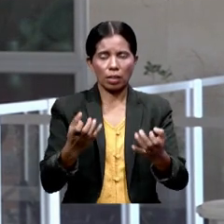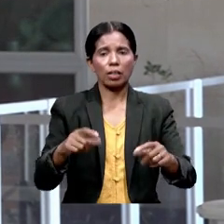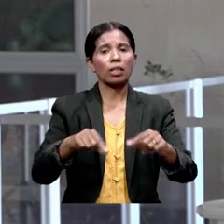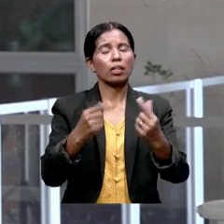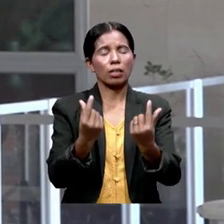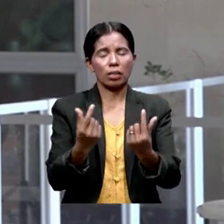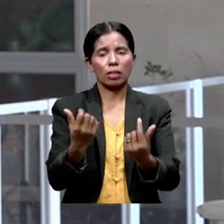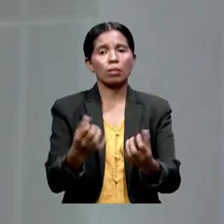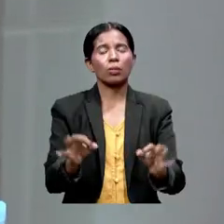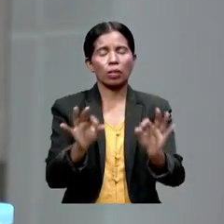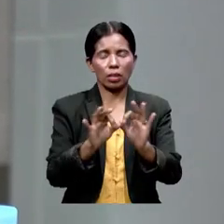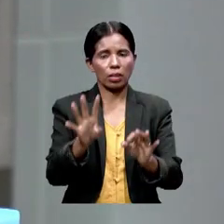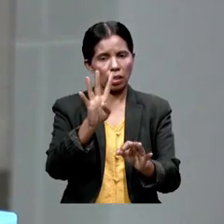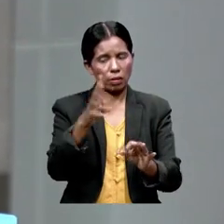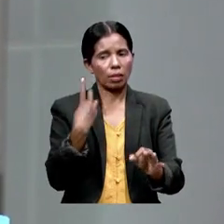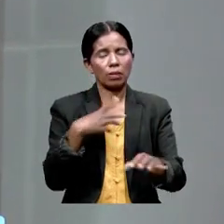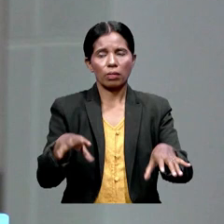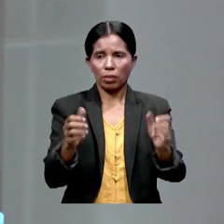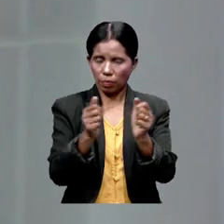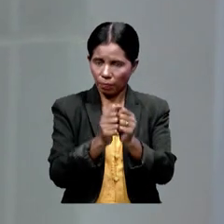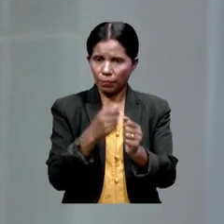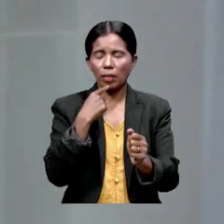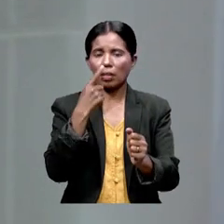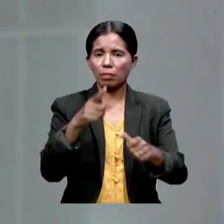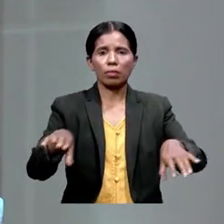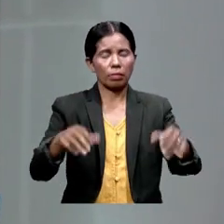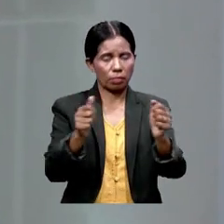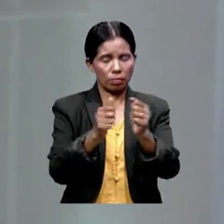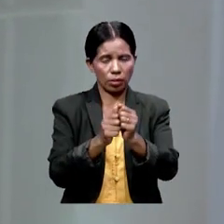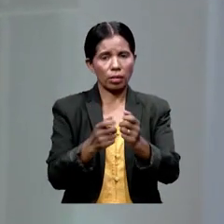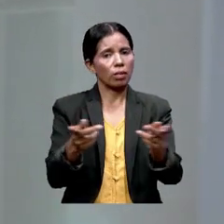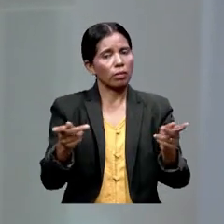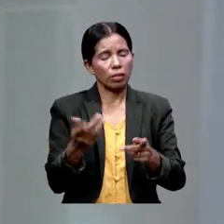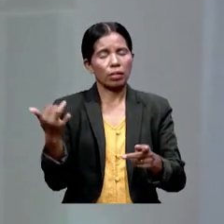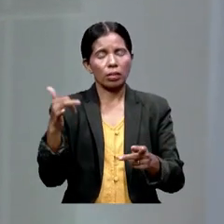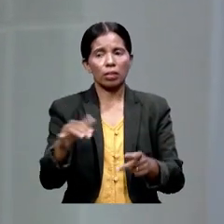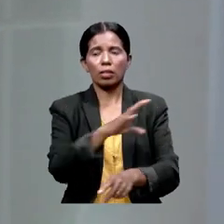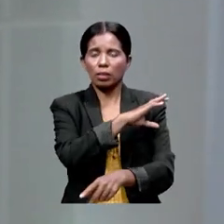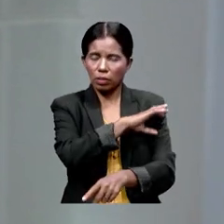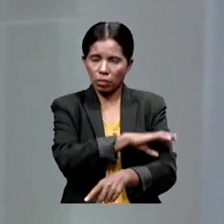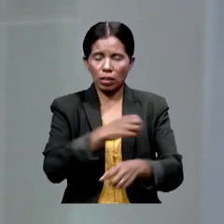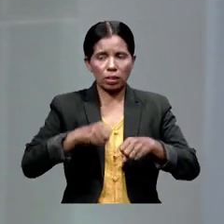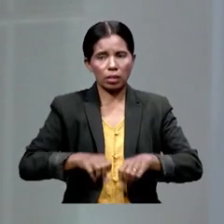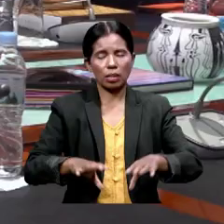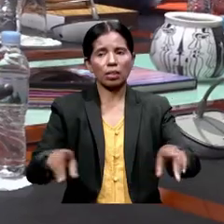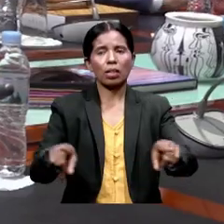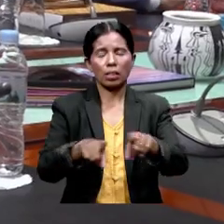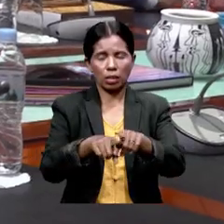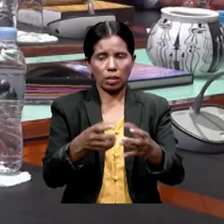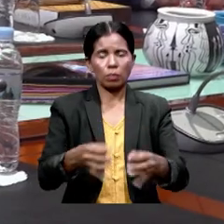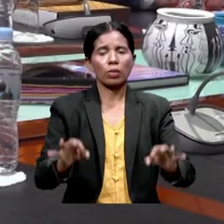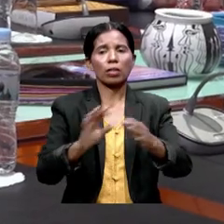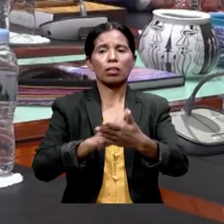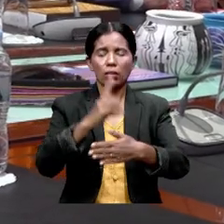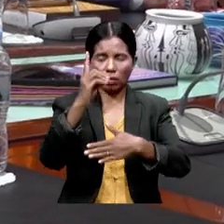we should collaborate. Fabian Hatutan, além de cooperação e a área Hirakne, segurança marítima mos sai prioridade para